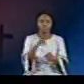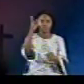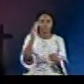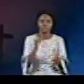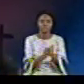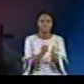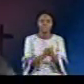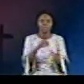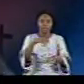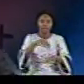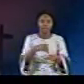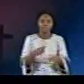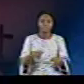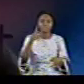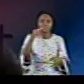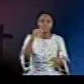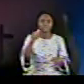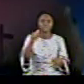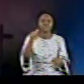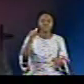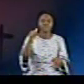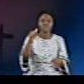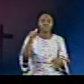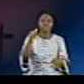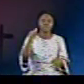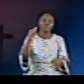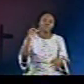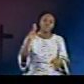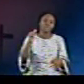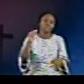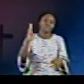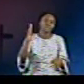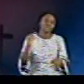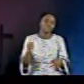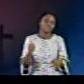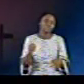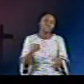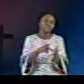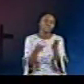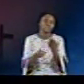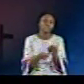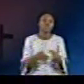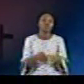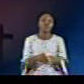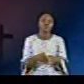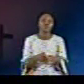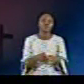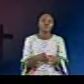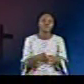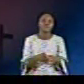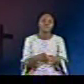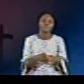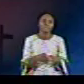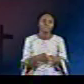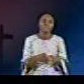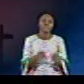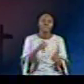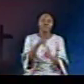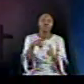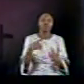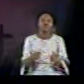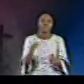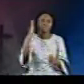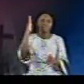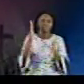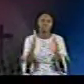I will come and give all the glory to God in this Bayelsa Crusade. So as I was there, when the GS finished the message and the pastor said